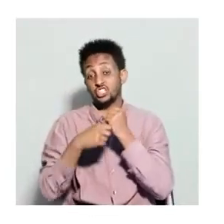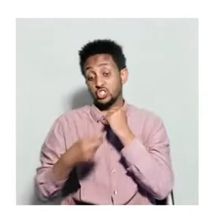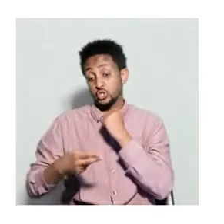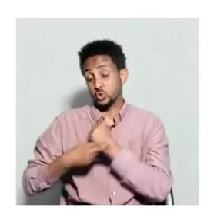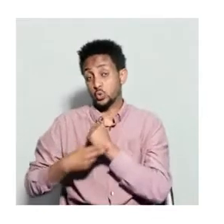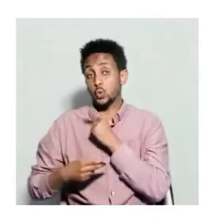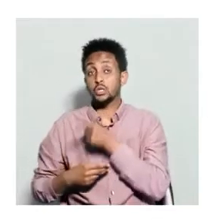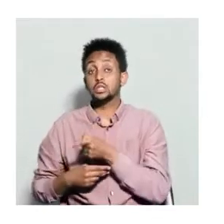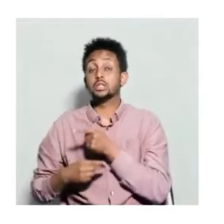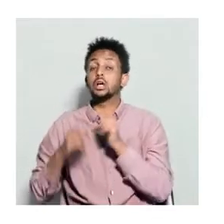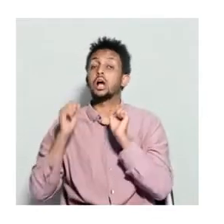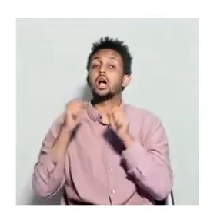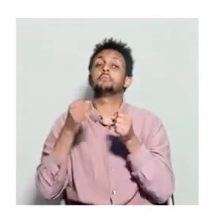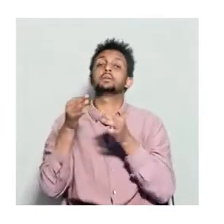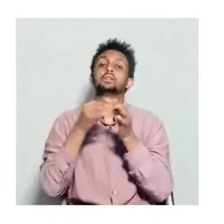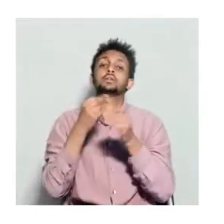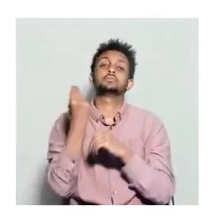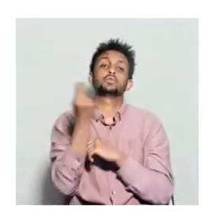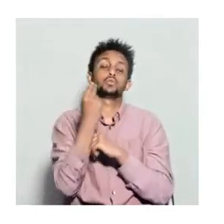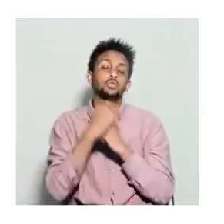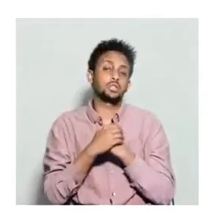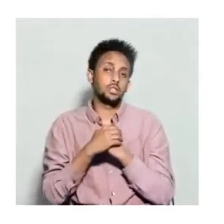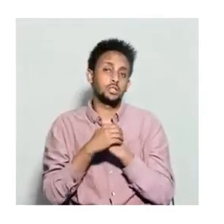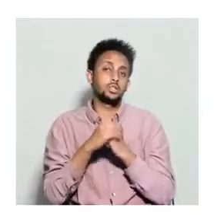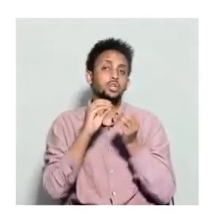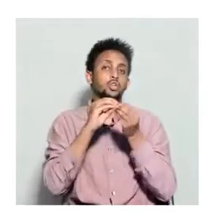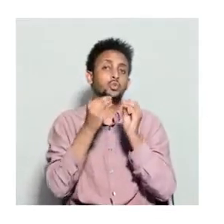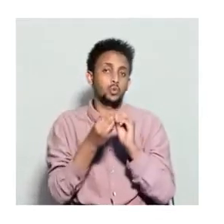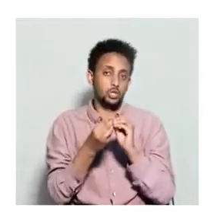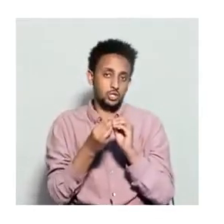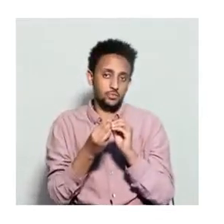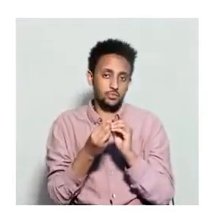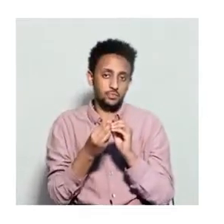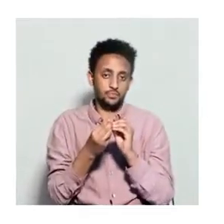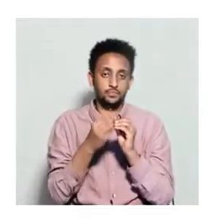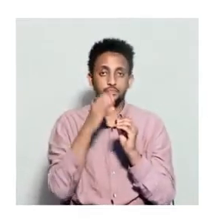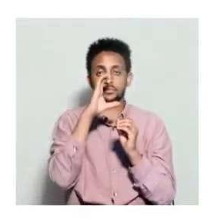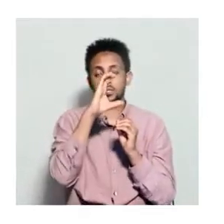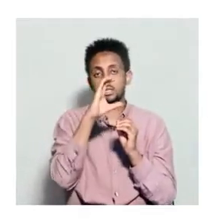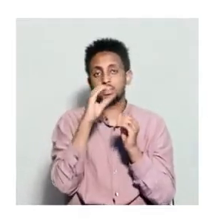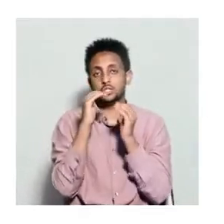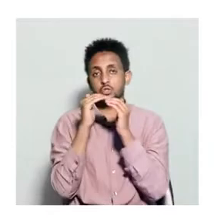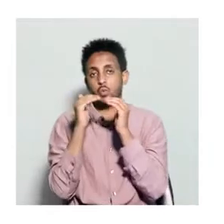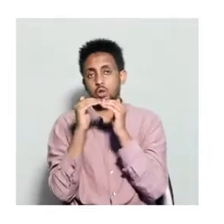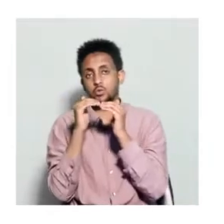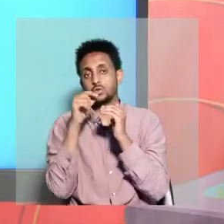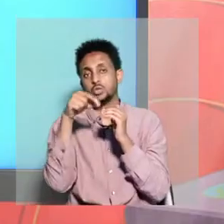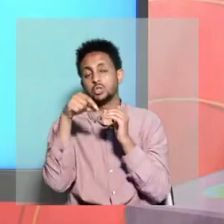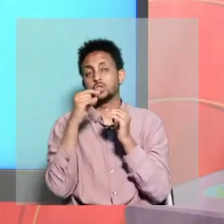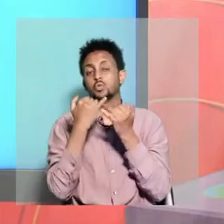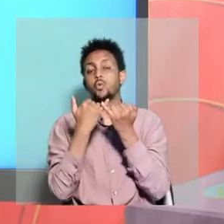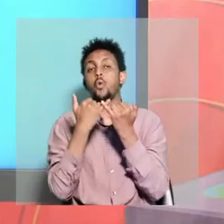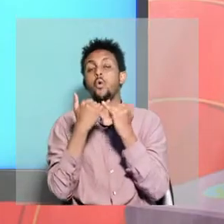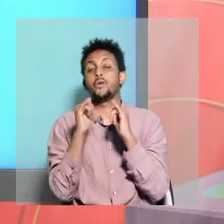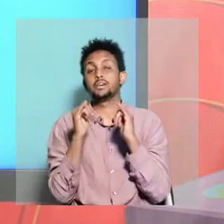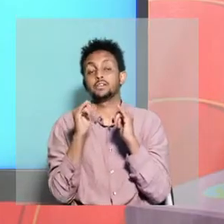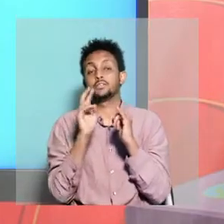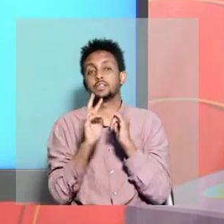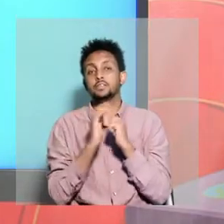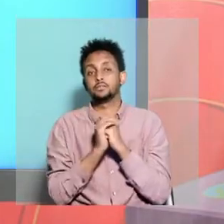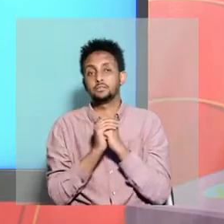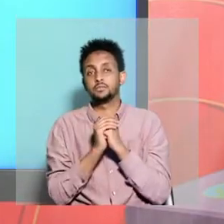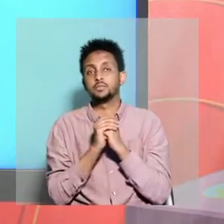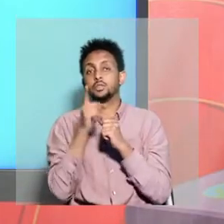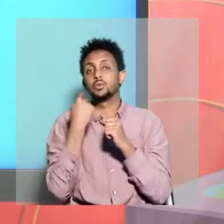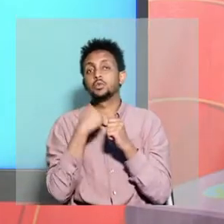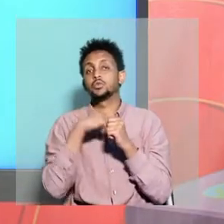each capacitor can be determined using the equation, capacitor equation, C is equals to Q over V.